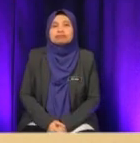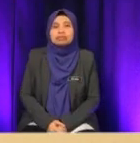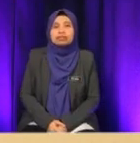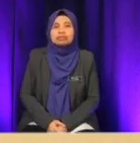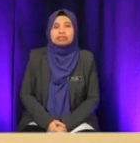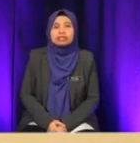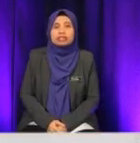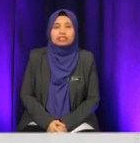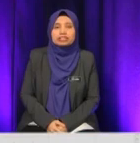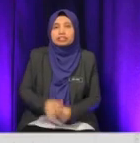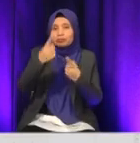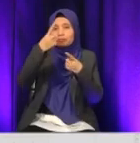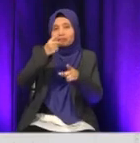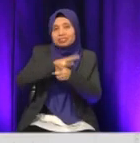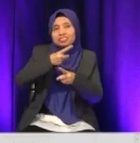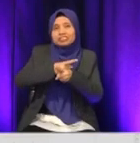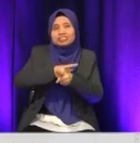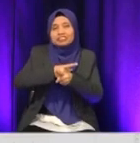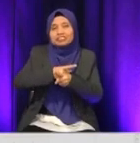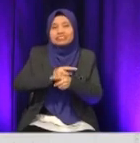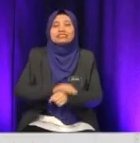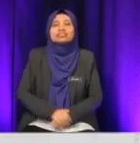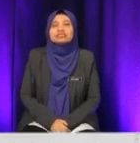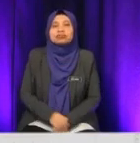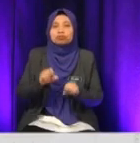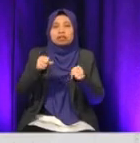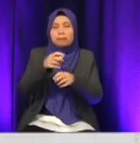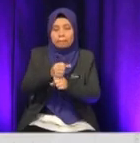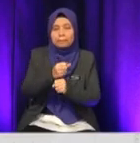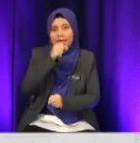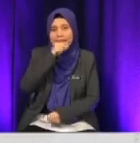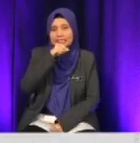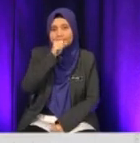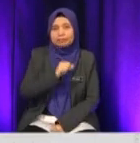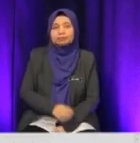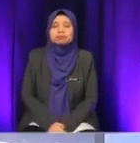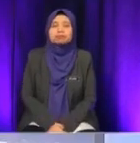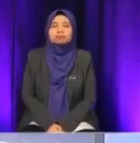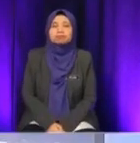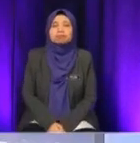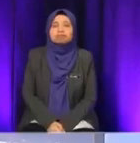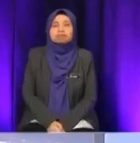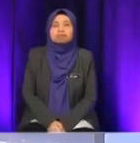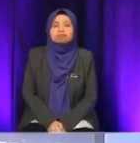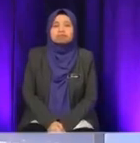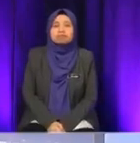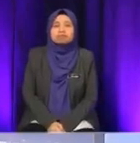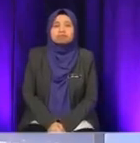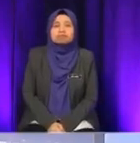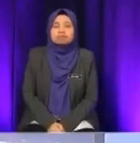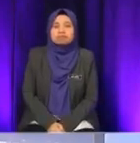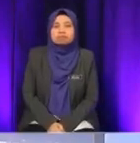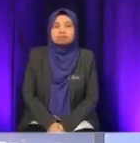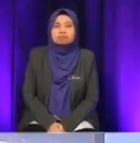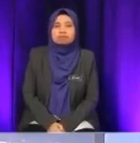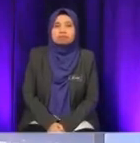one. All so right. I think you deserve an ice cream stick. Well done, Anne. All right, so Anne is this. Yes.